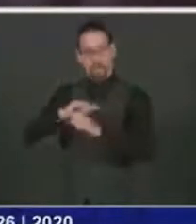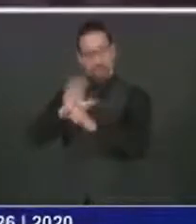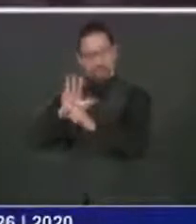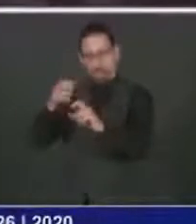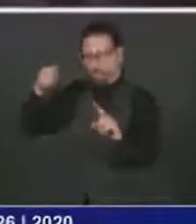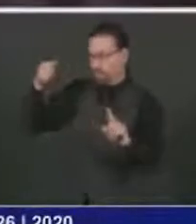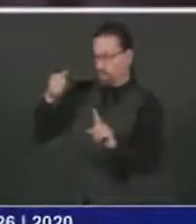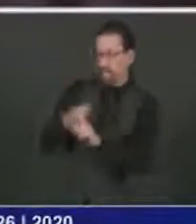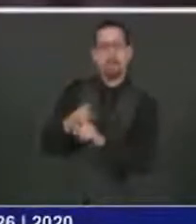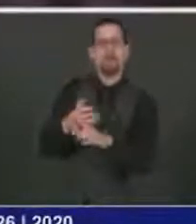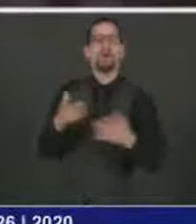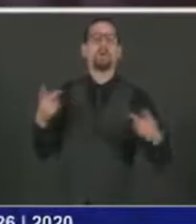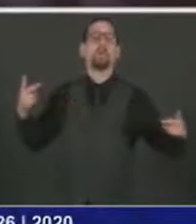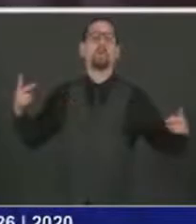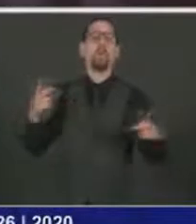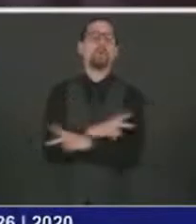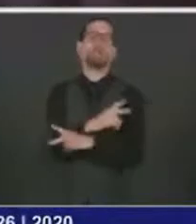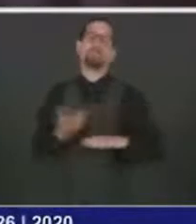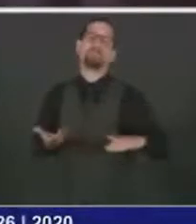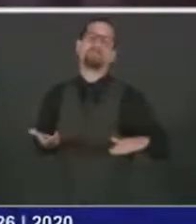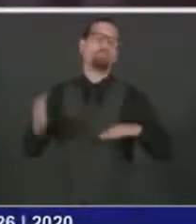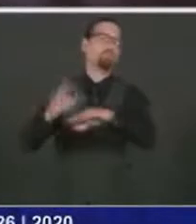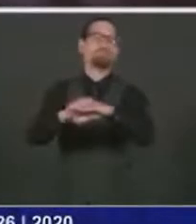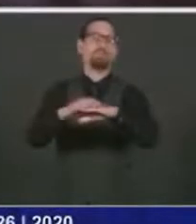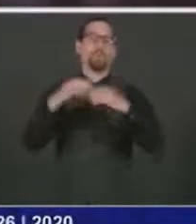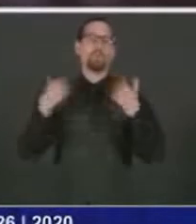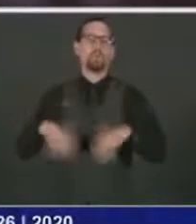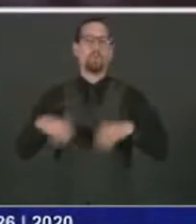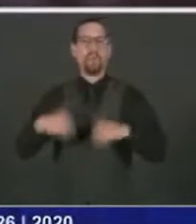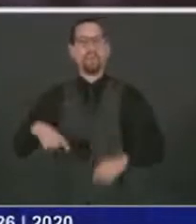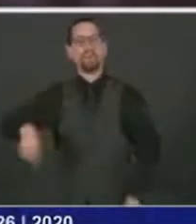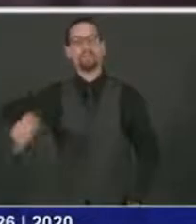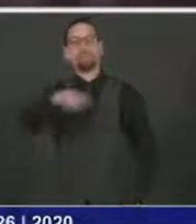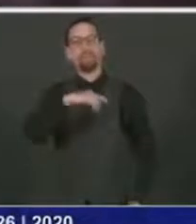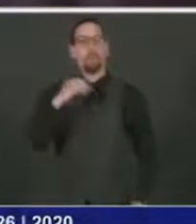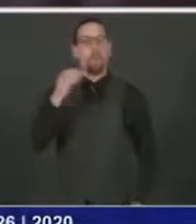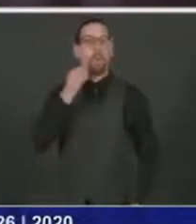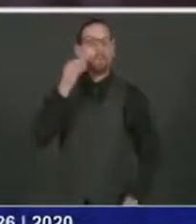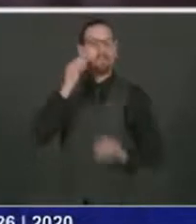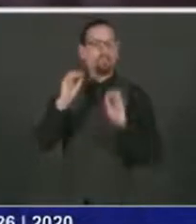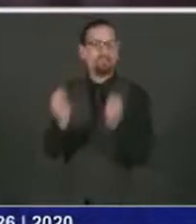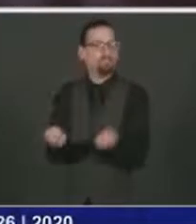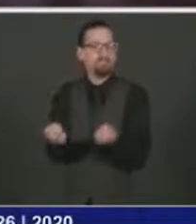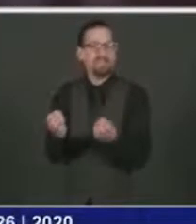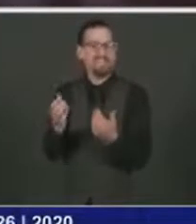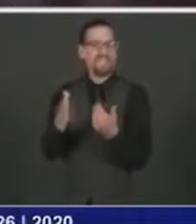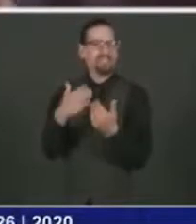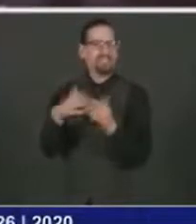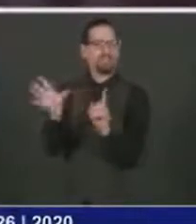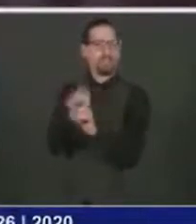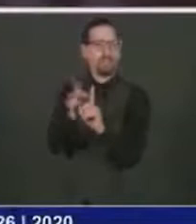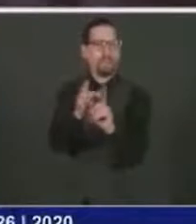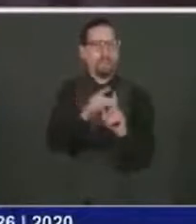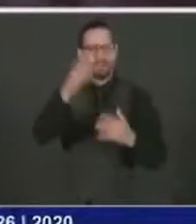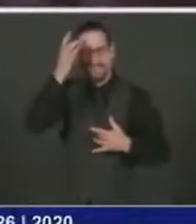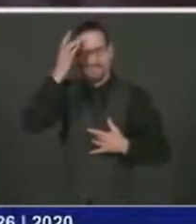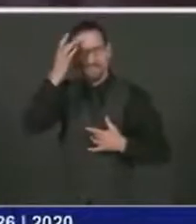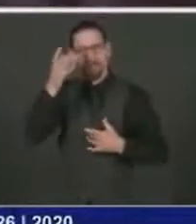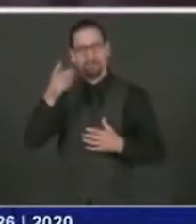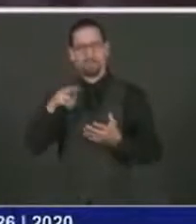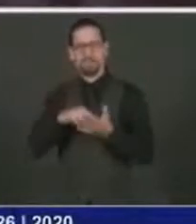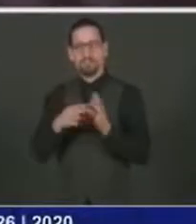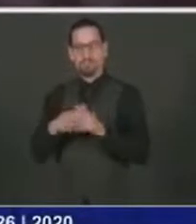homeless folks are very vulnerable to the disease, and if they're not in homes, they're more likely to spread the